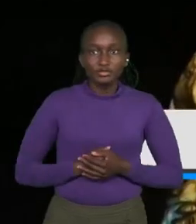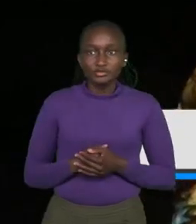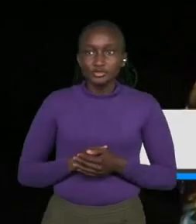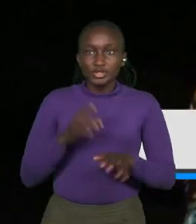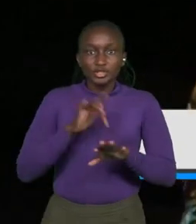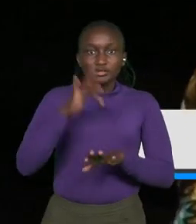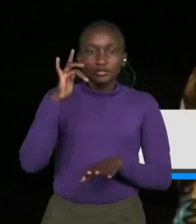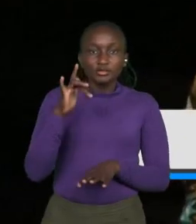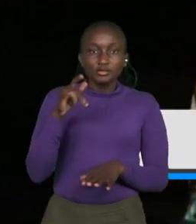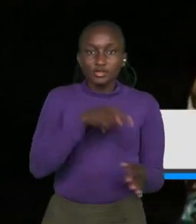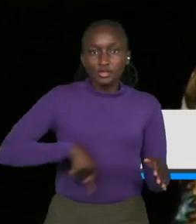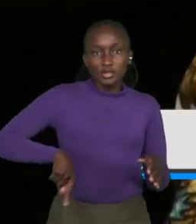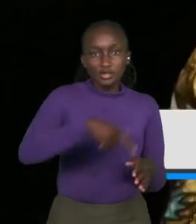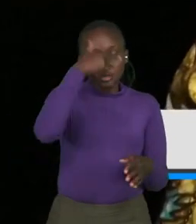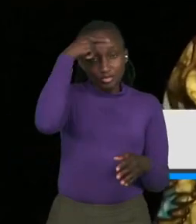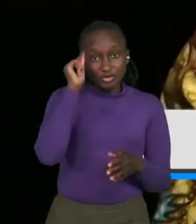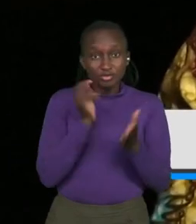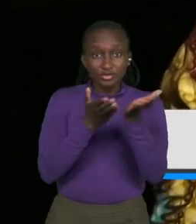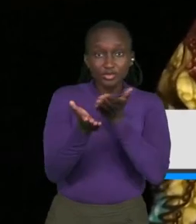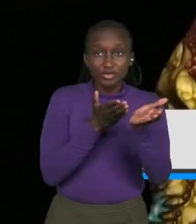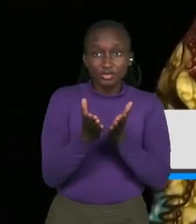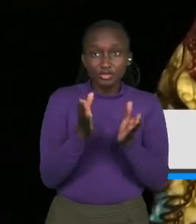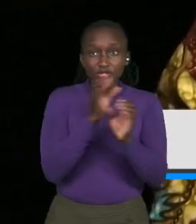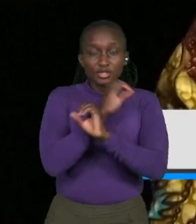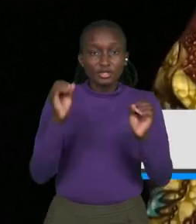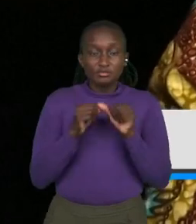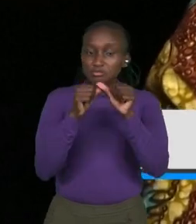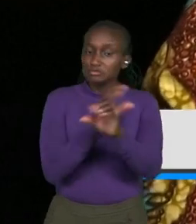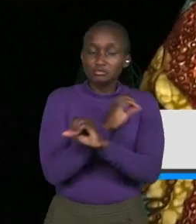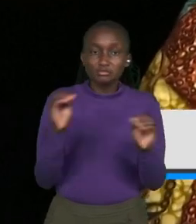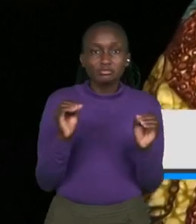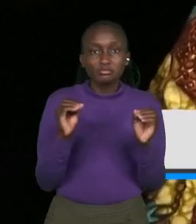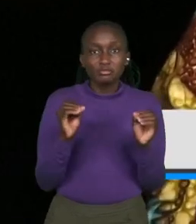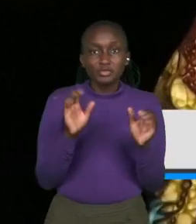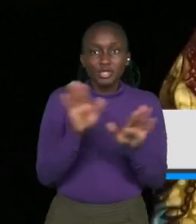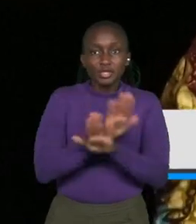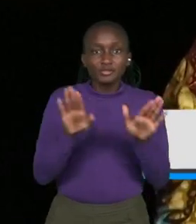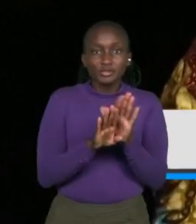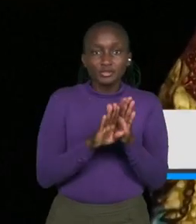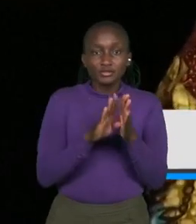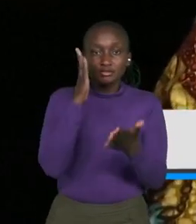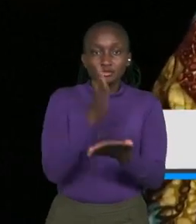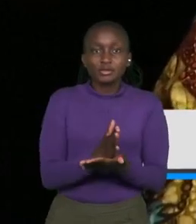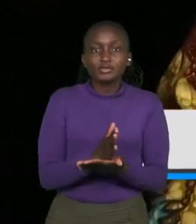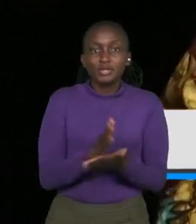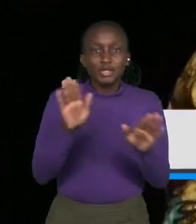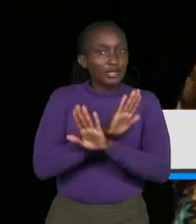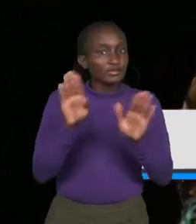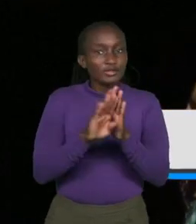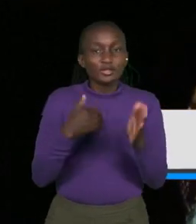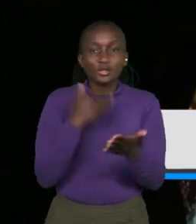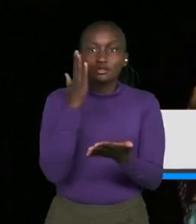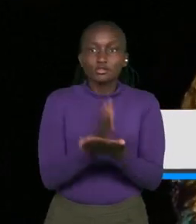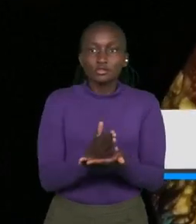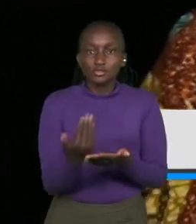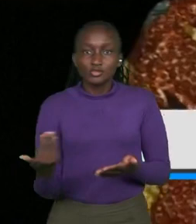affected us because for the business, nothing is going on, nothing is moving, everything is stuck, nothing is going on. Even the